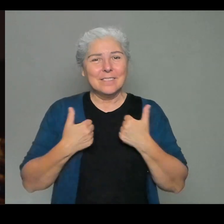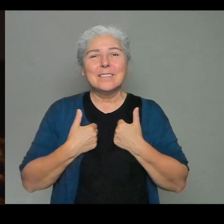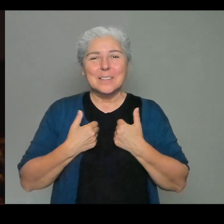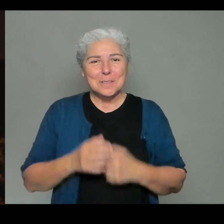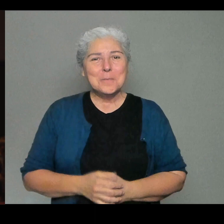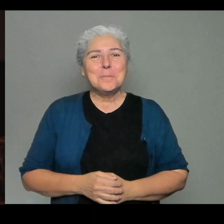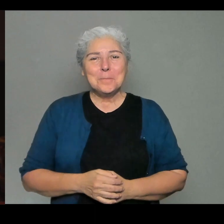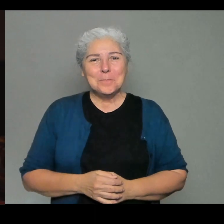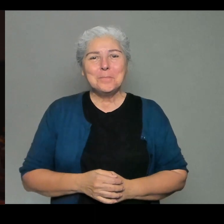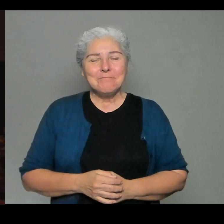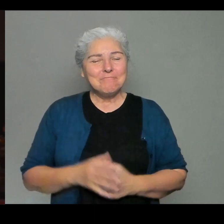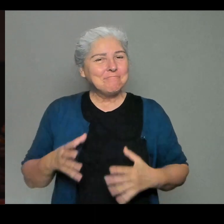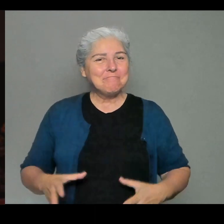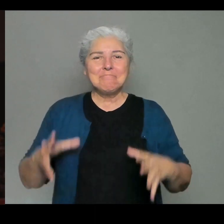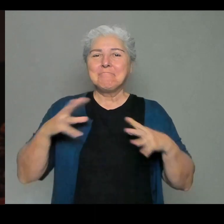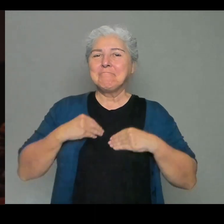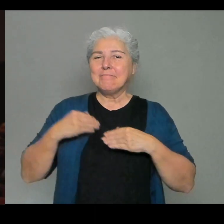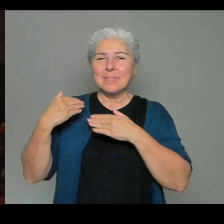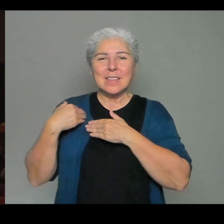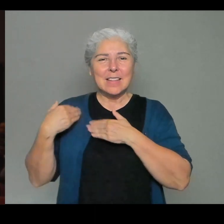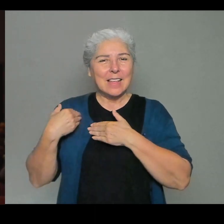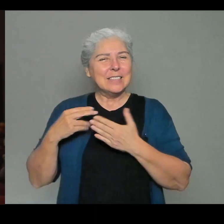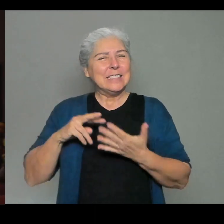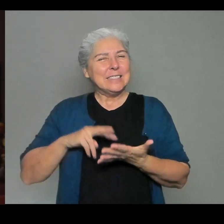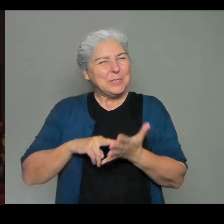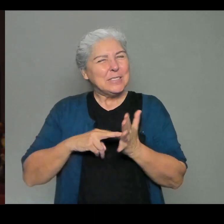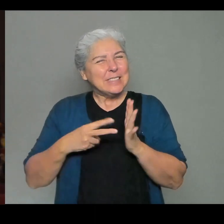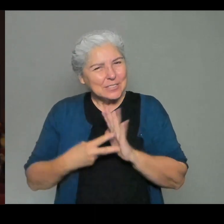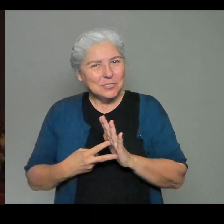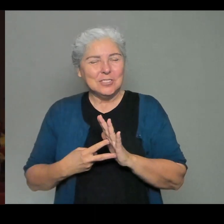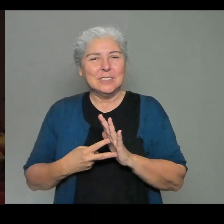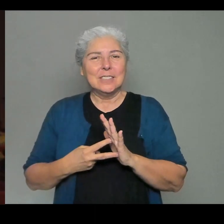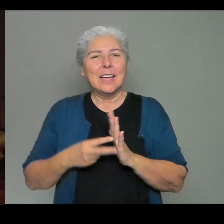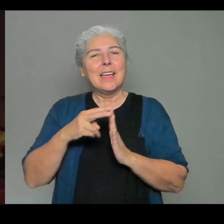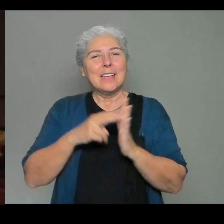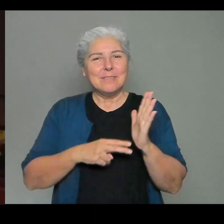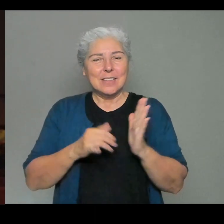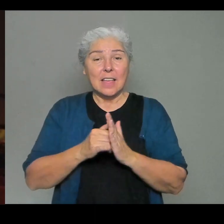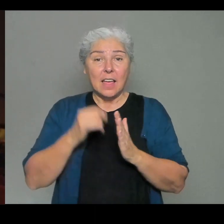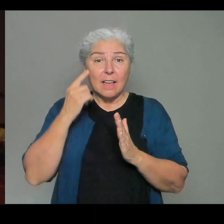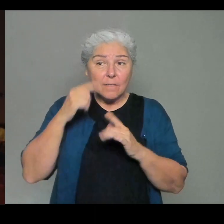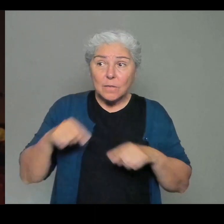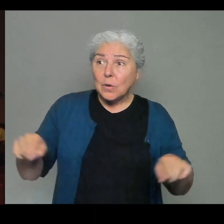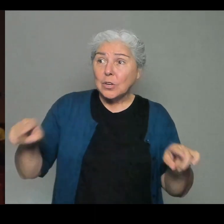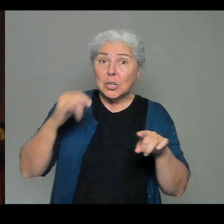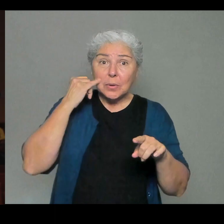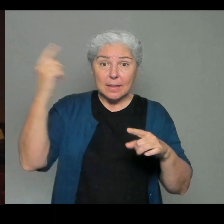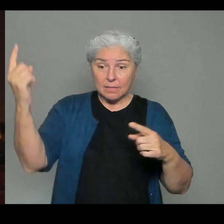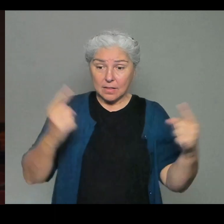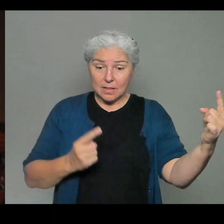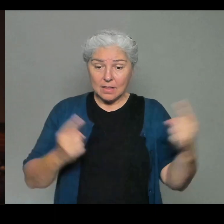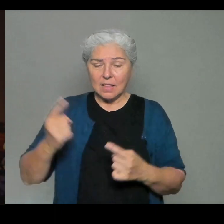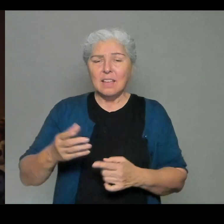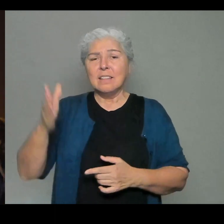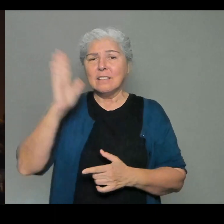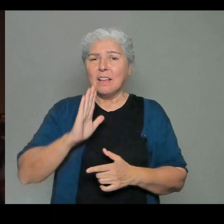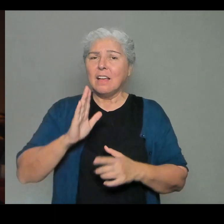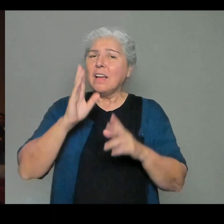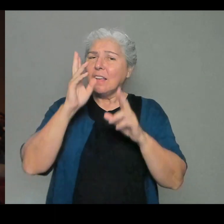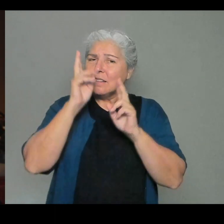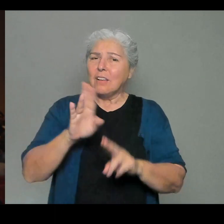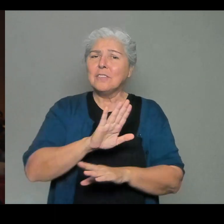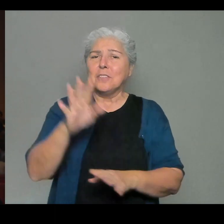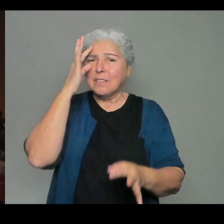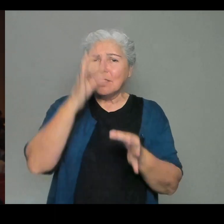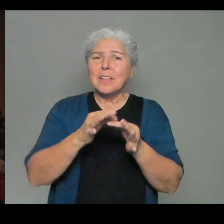your life. And so let's take ownership and intentional responsibility to read it. And for all y'all who will come down here,